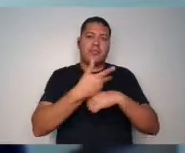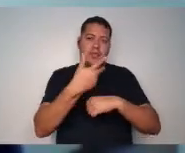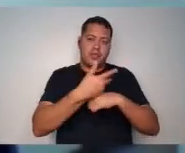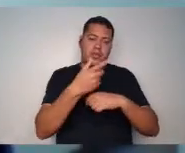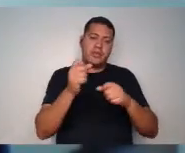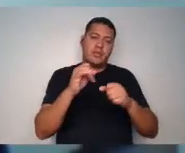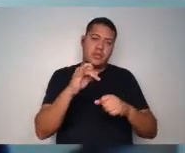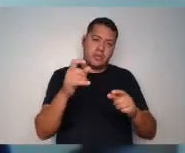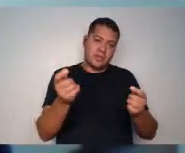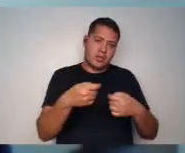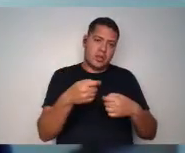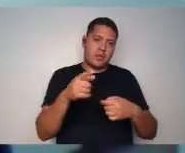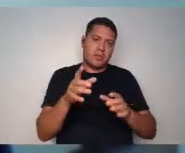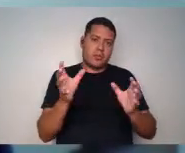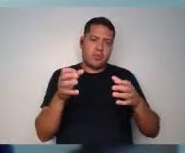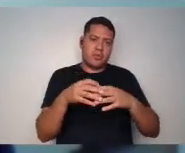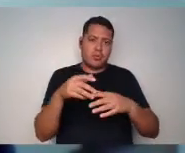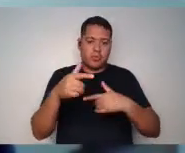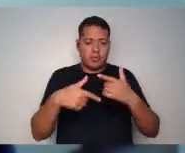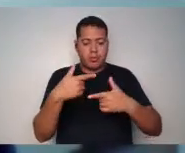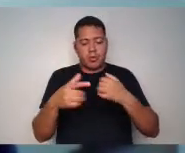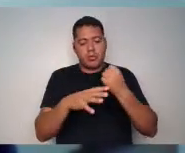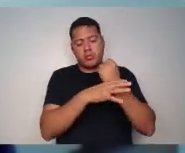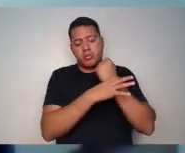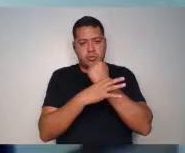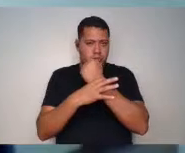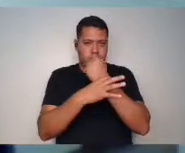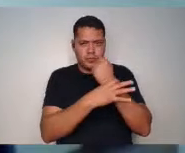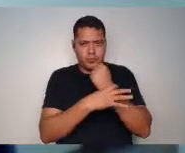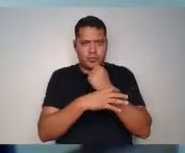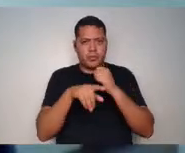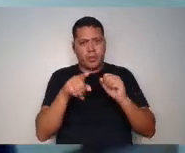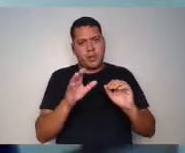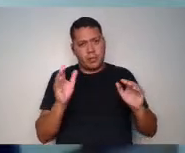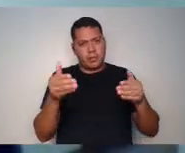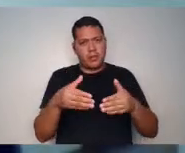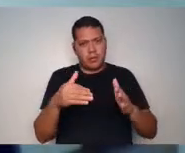continue here, and I will watch the video if I can.